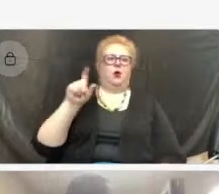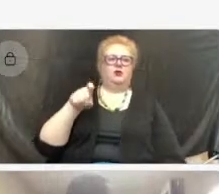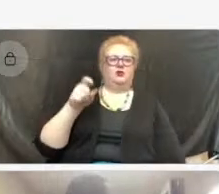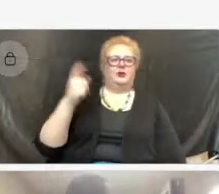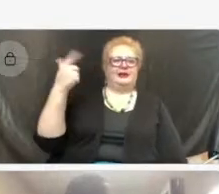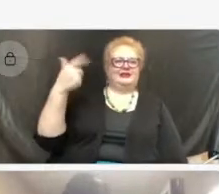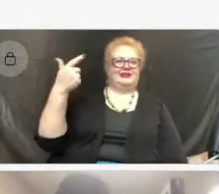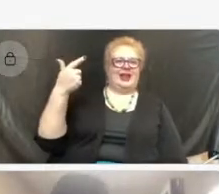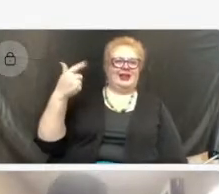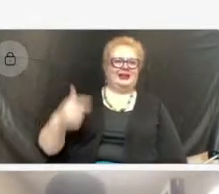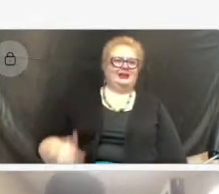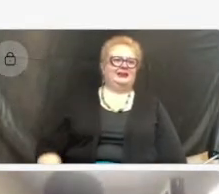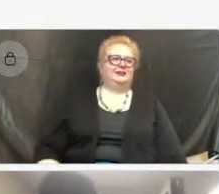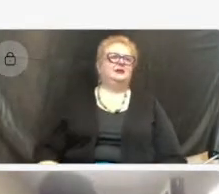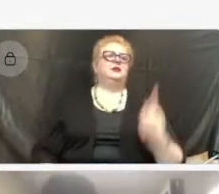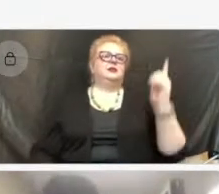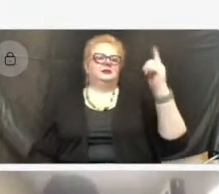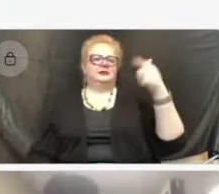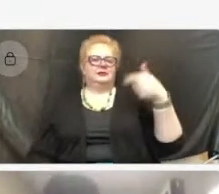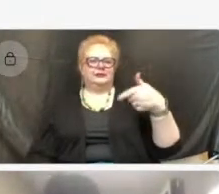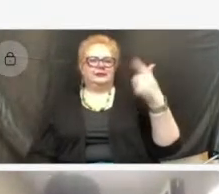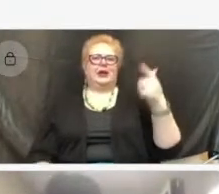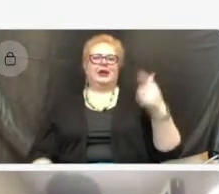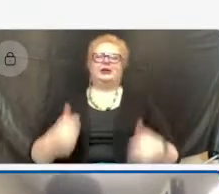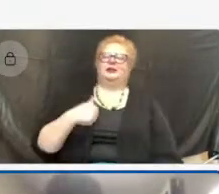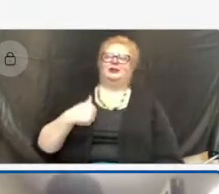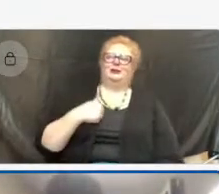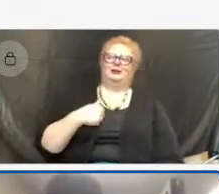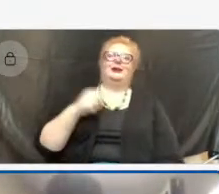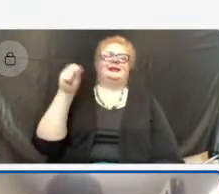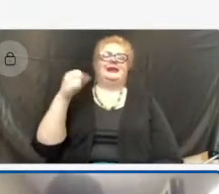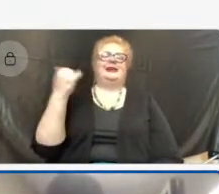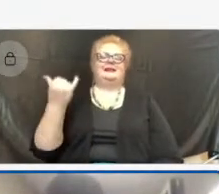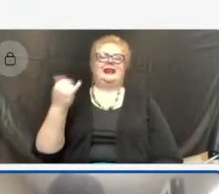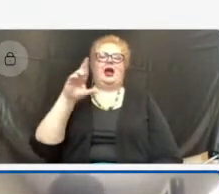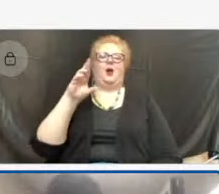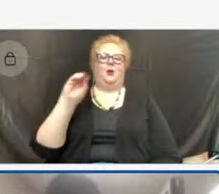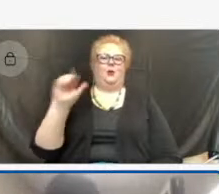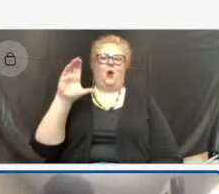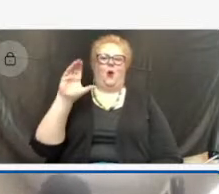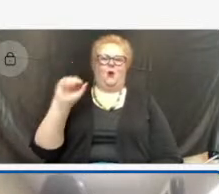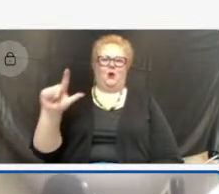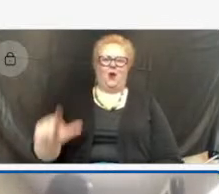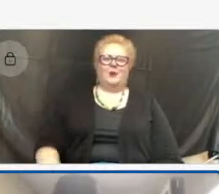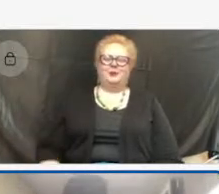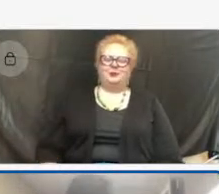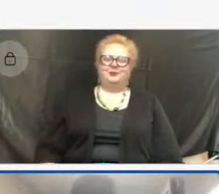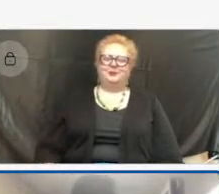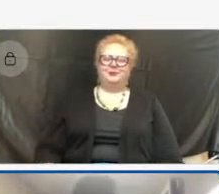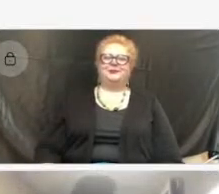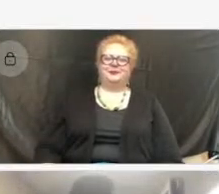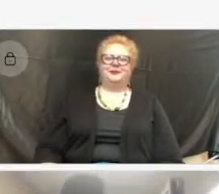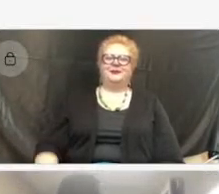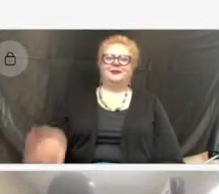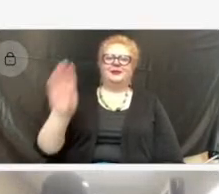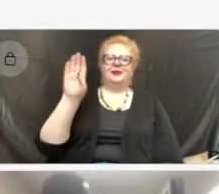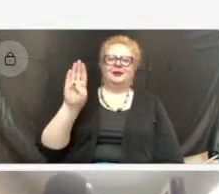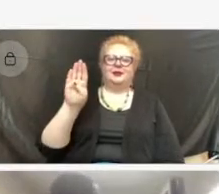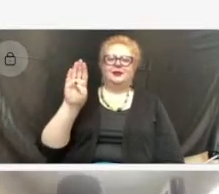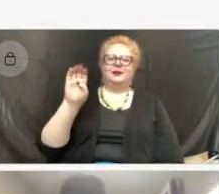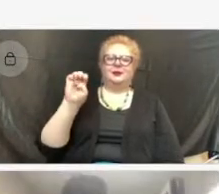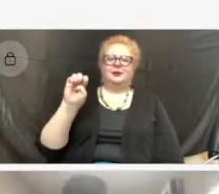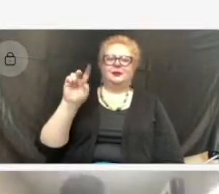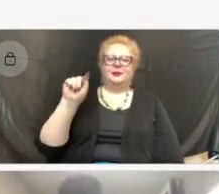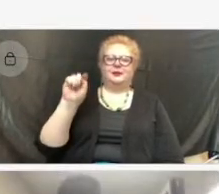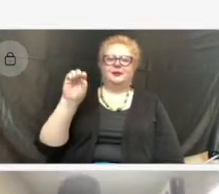please. Second. Oh, sorry. Yes, thank you. Now that we've had a second, may we have a roll call vote? Yes, sir. Roll call vote.